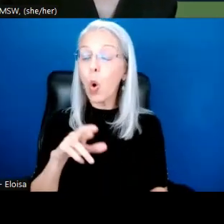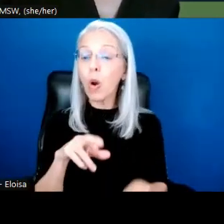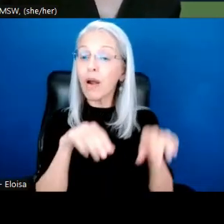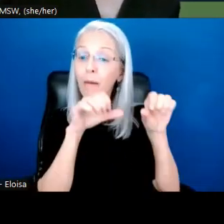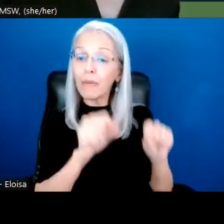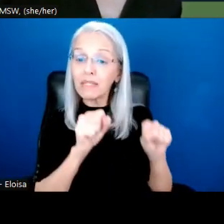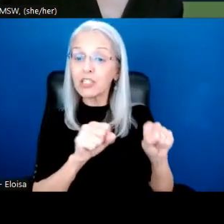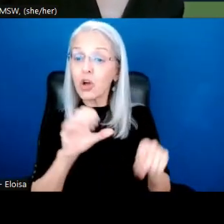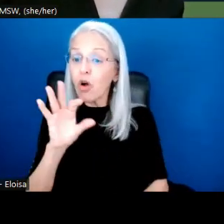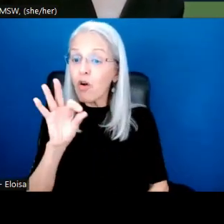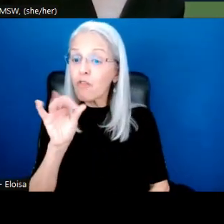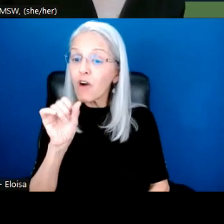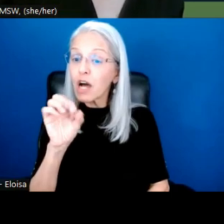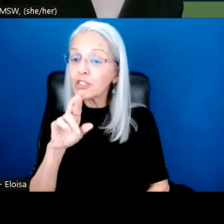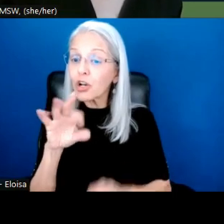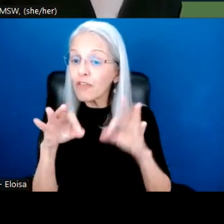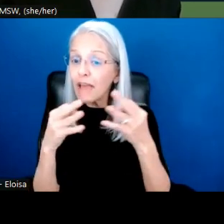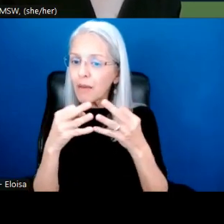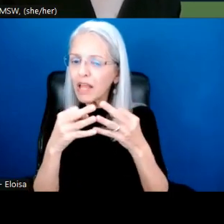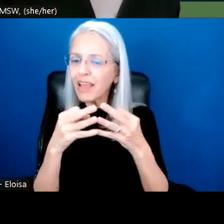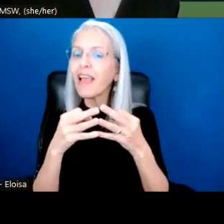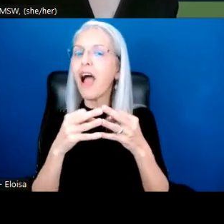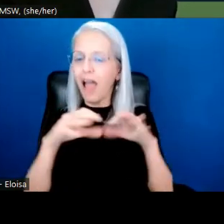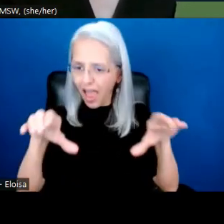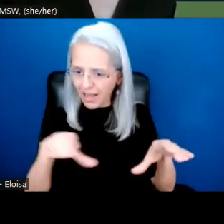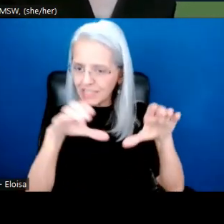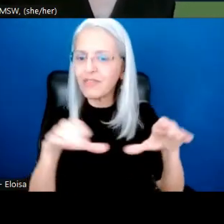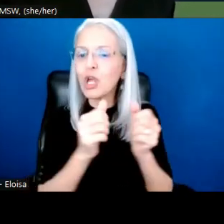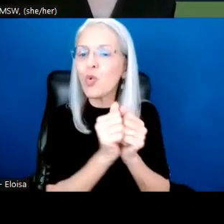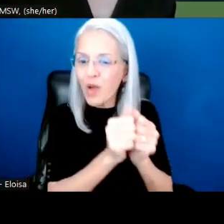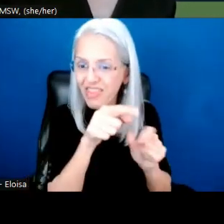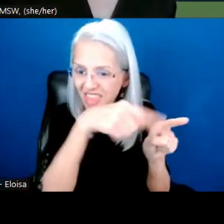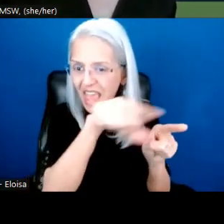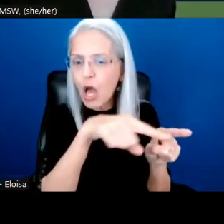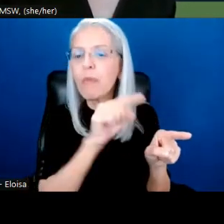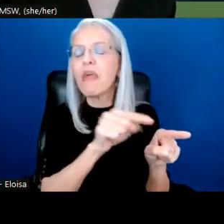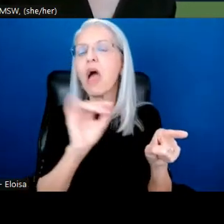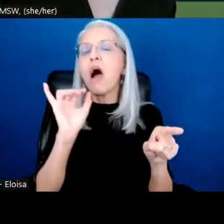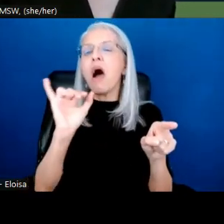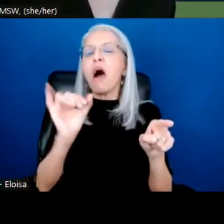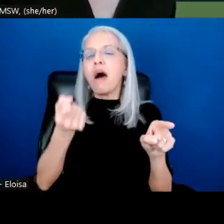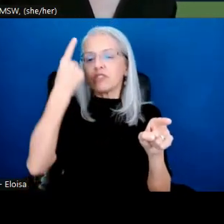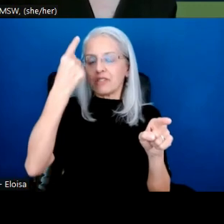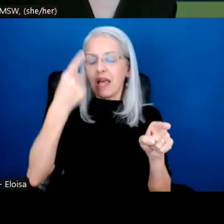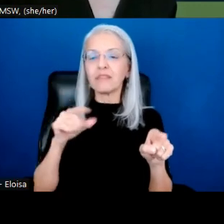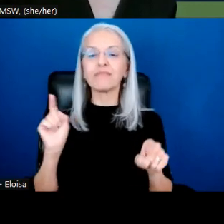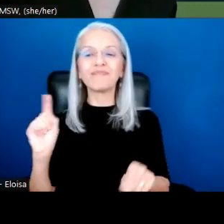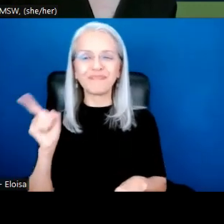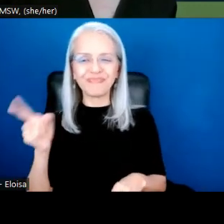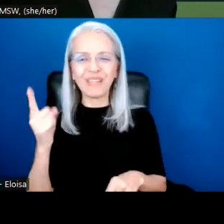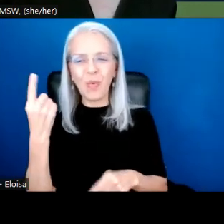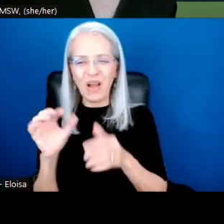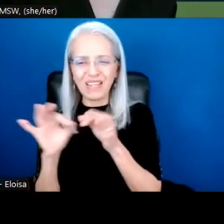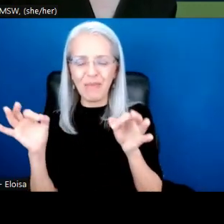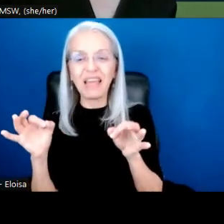parent. Someone says, reminds me of Sophie's Choice. Yes, absolutely. Really tough. Brings